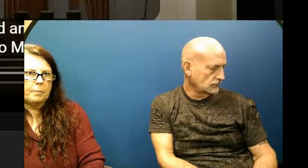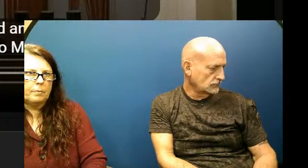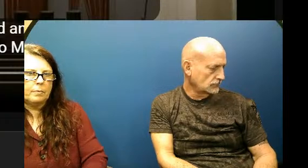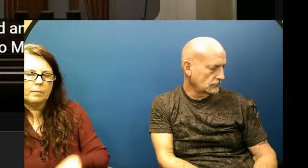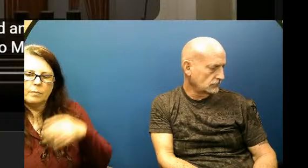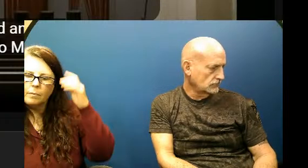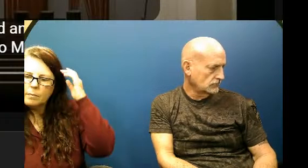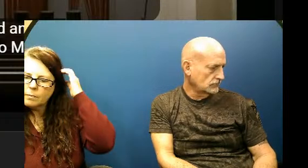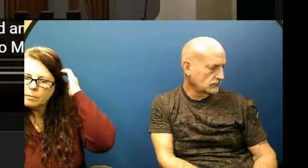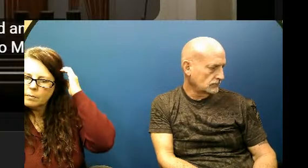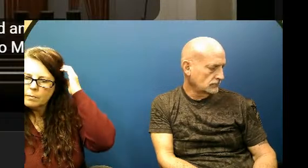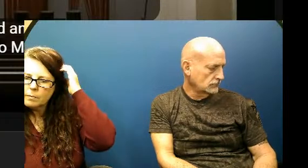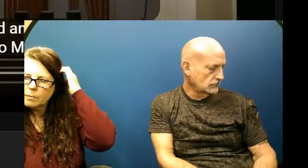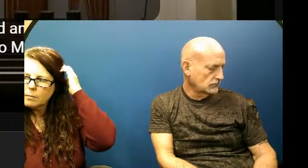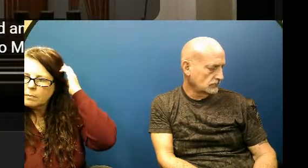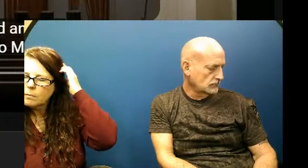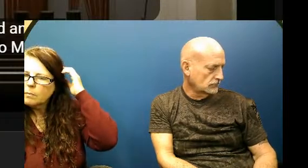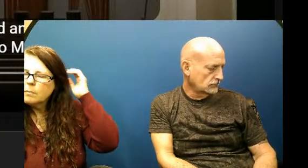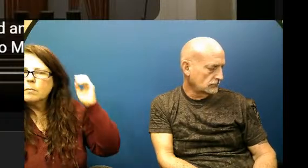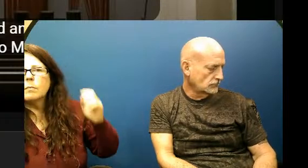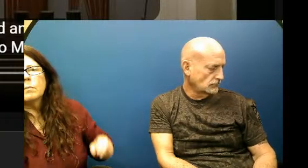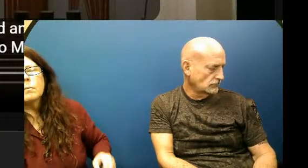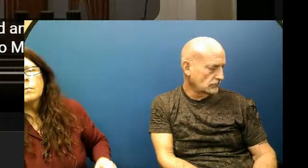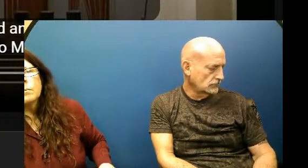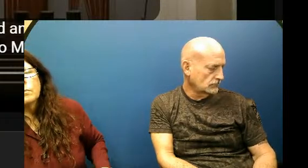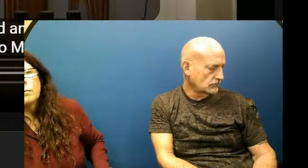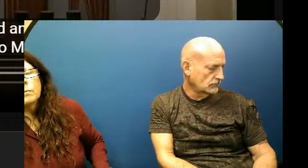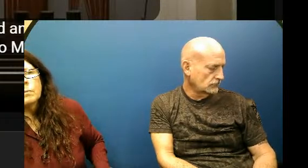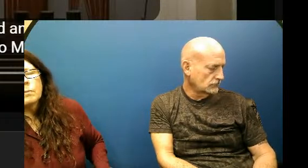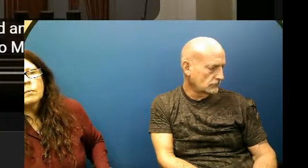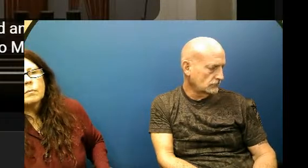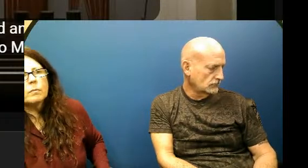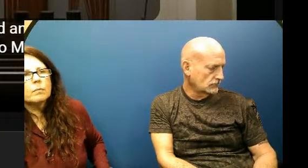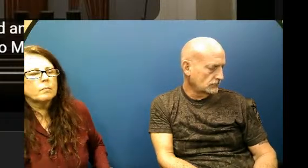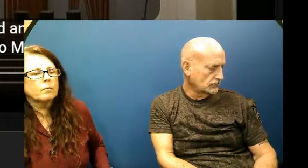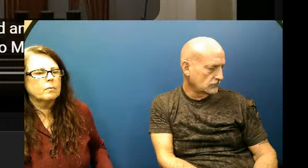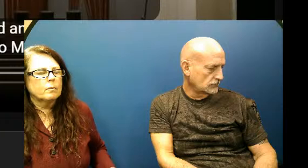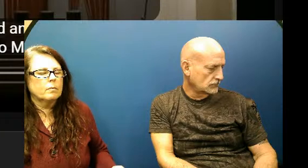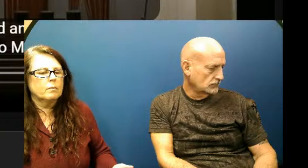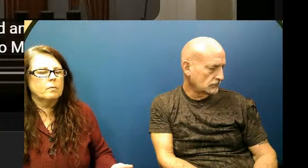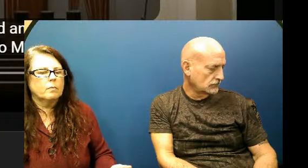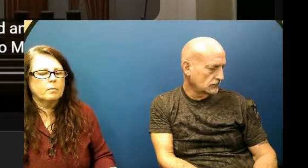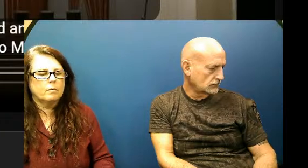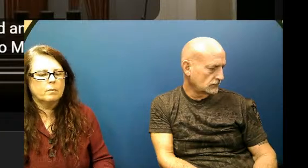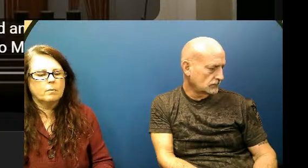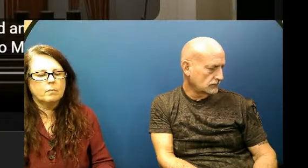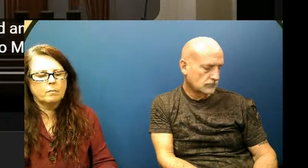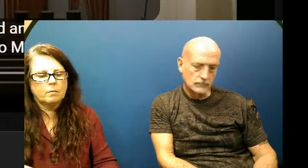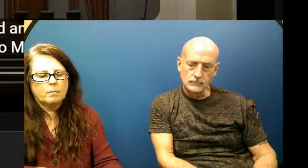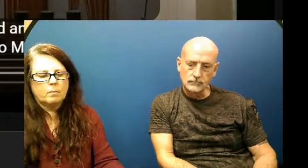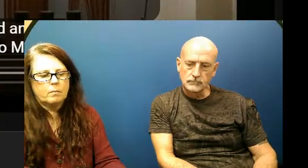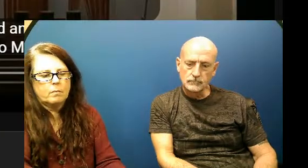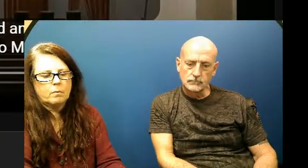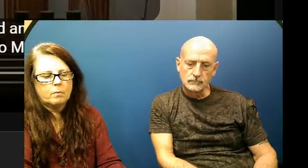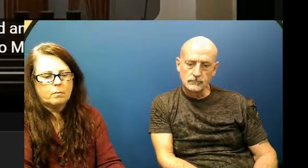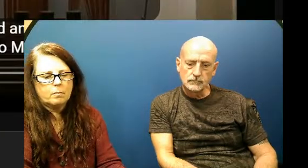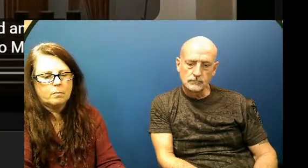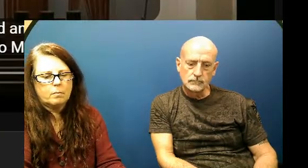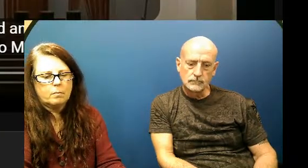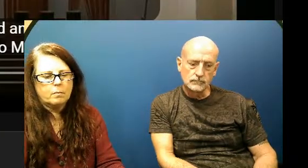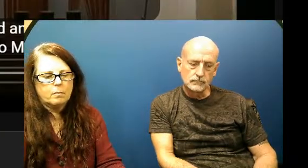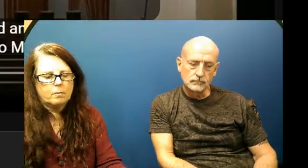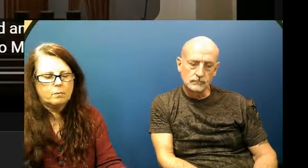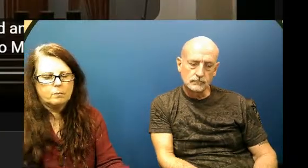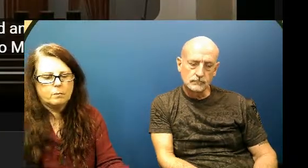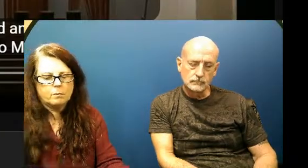the divestiture requires the new company to cease using the algorithm, right? No, I